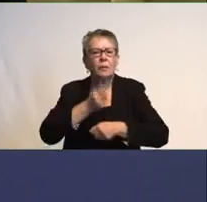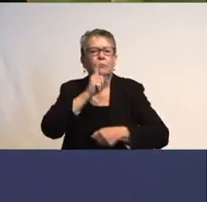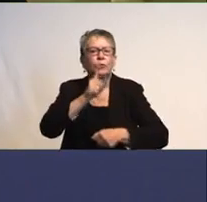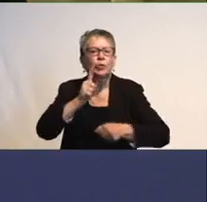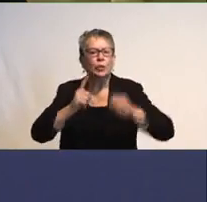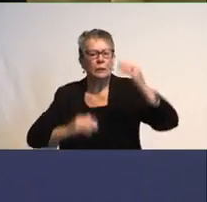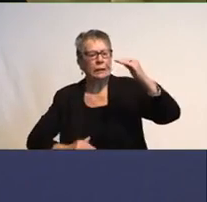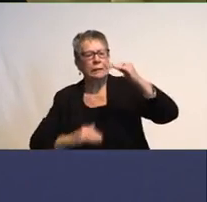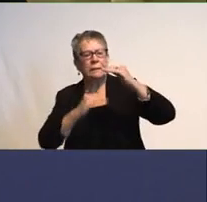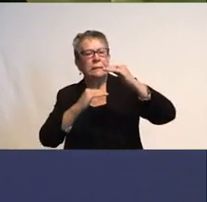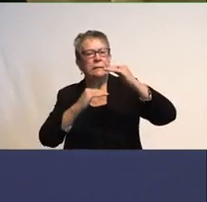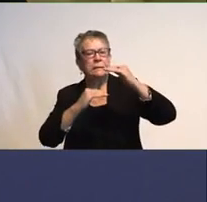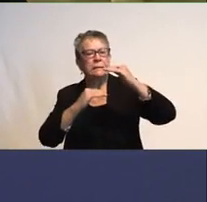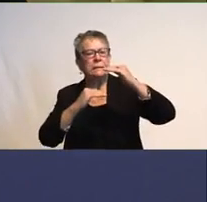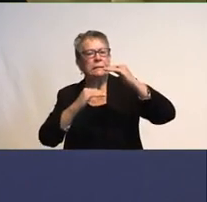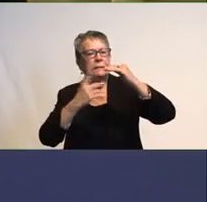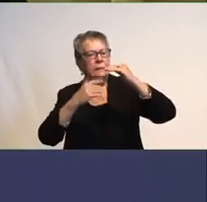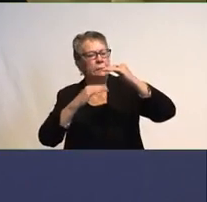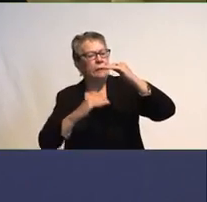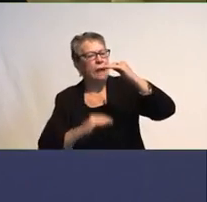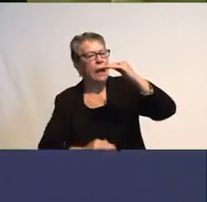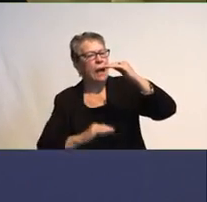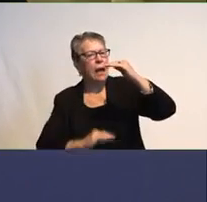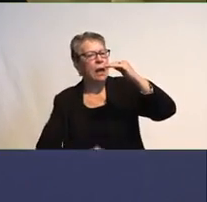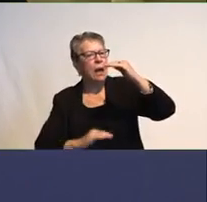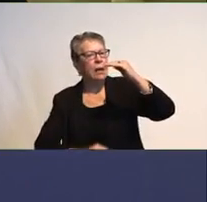healthcare capacities.